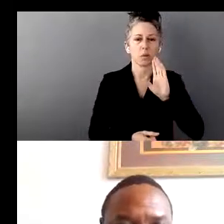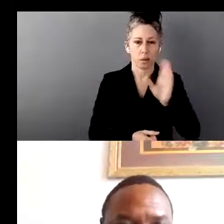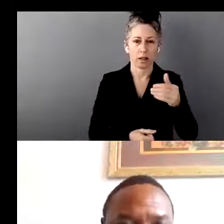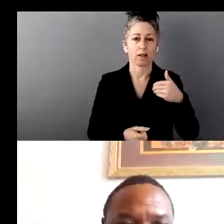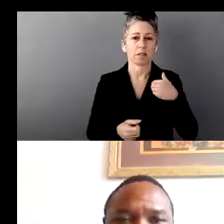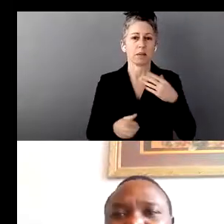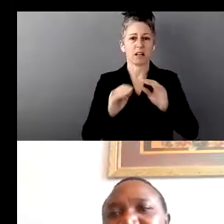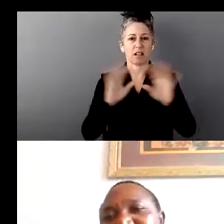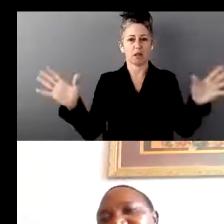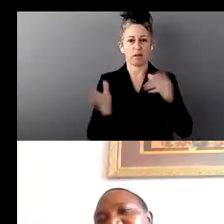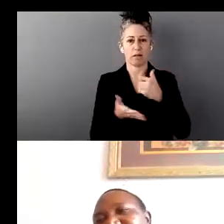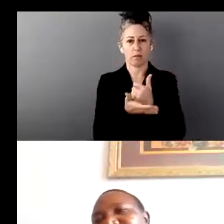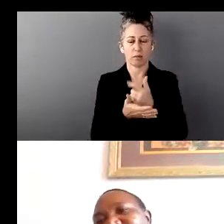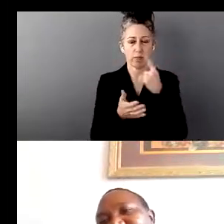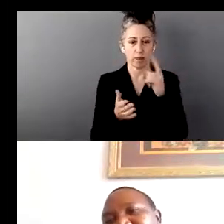aspect.